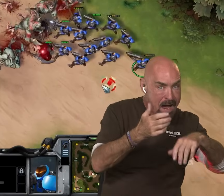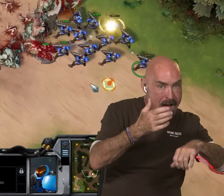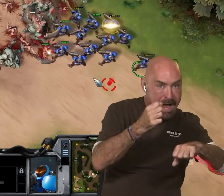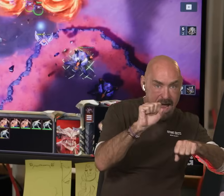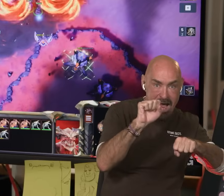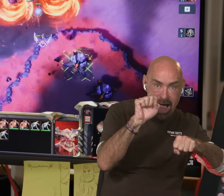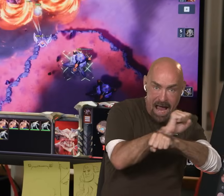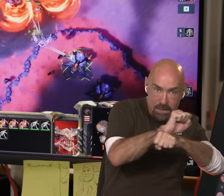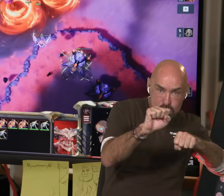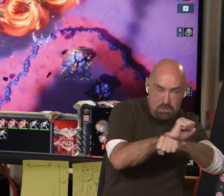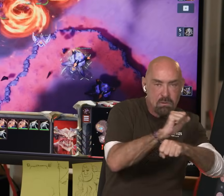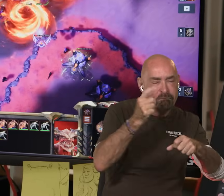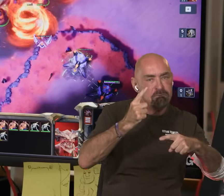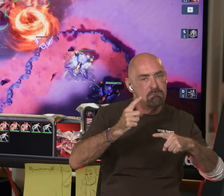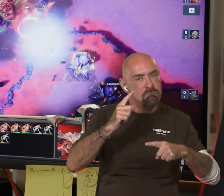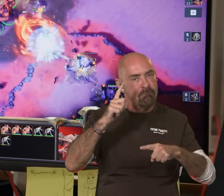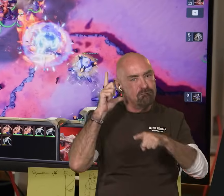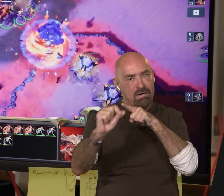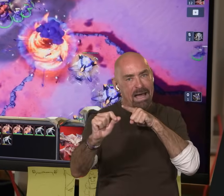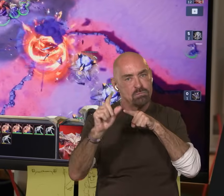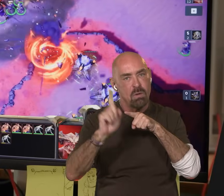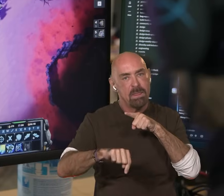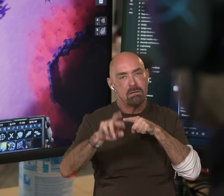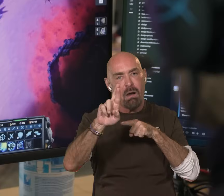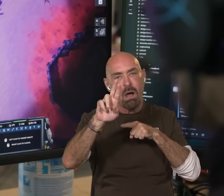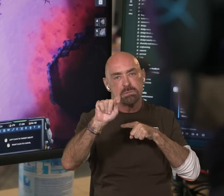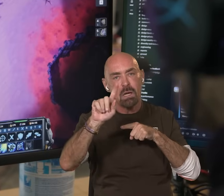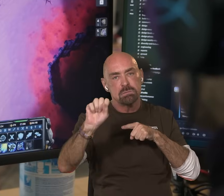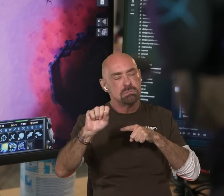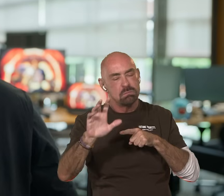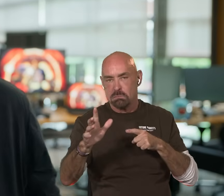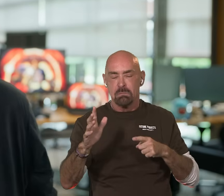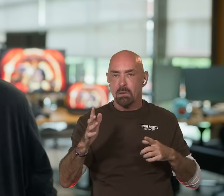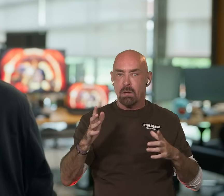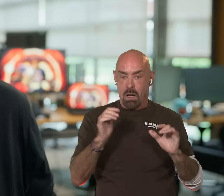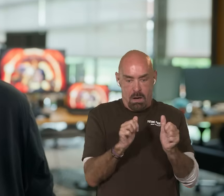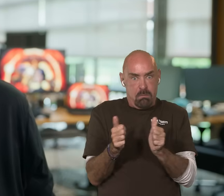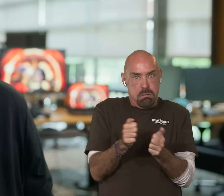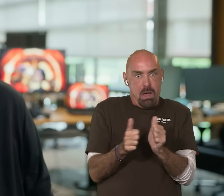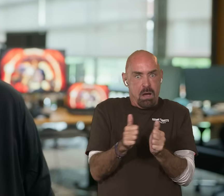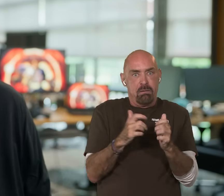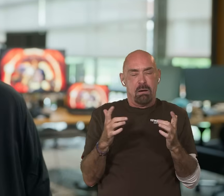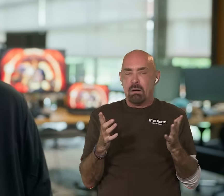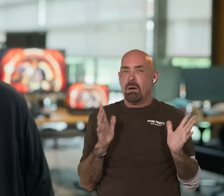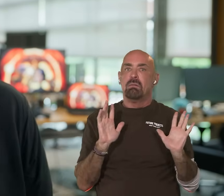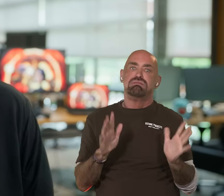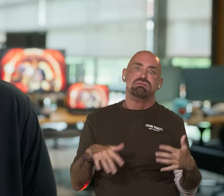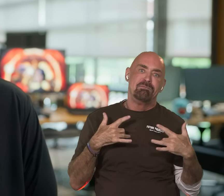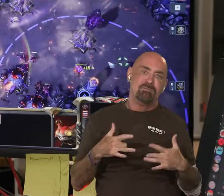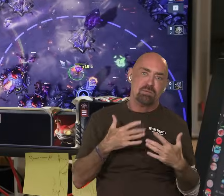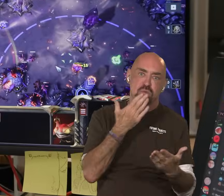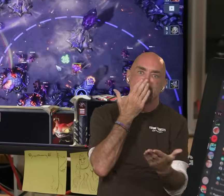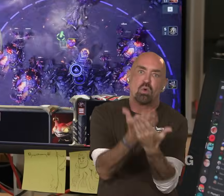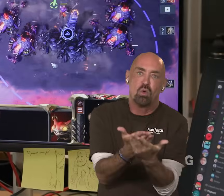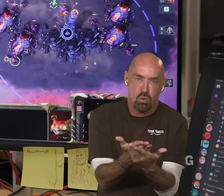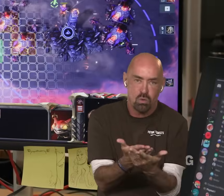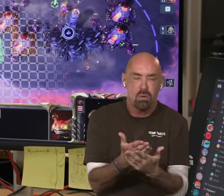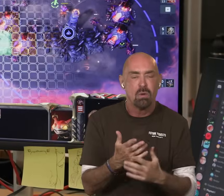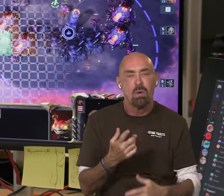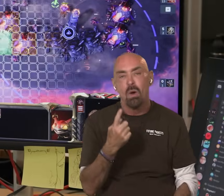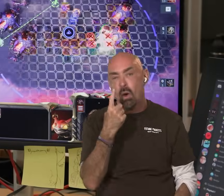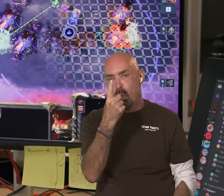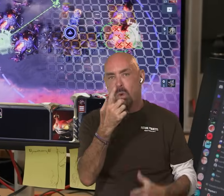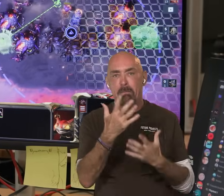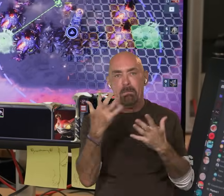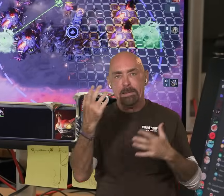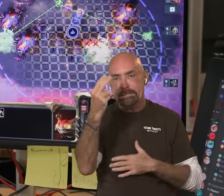place is faster than any other RTS game that's really ever come out. As a player, it just feels really, really good to play. One